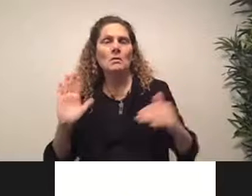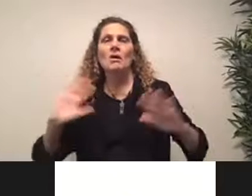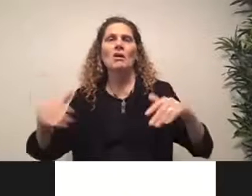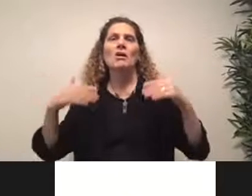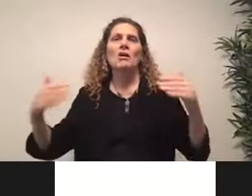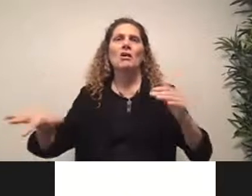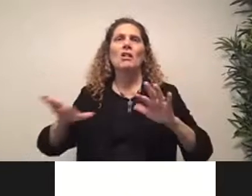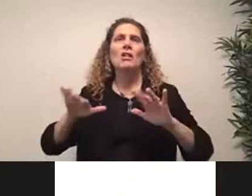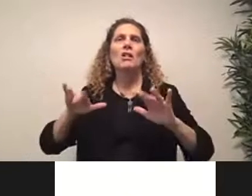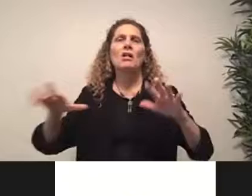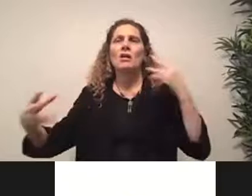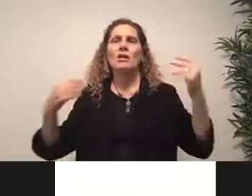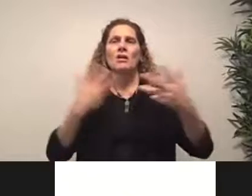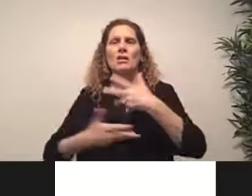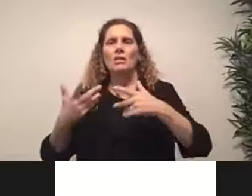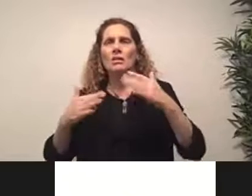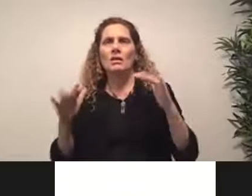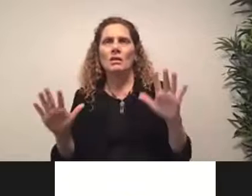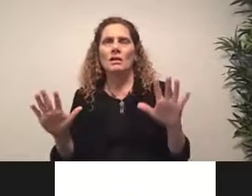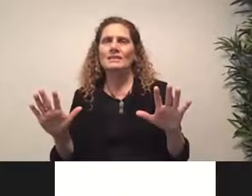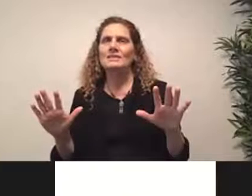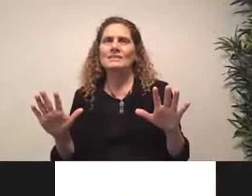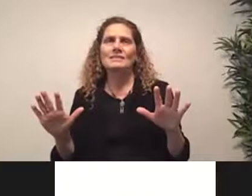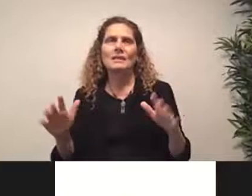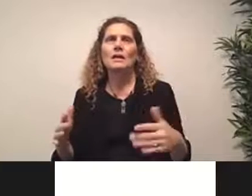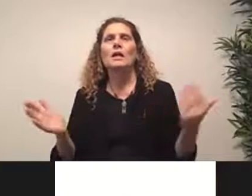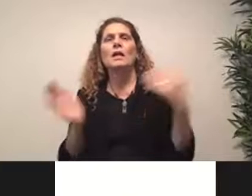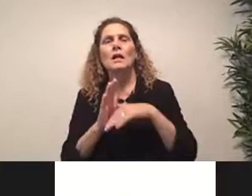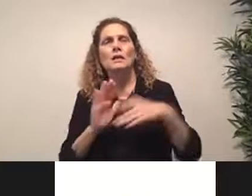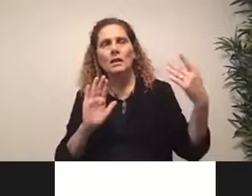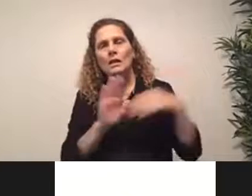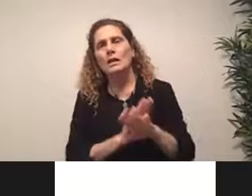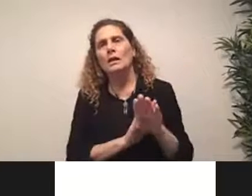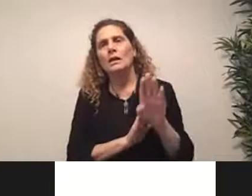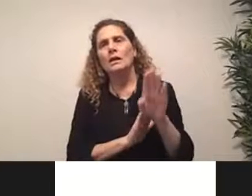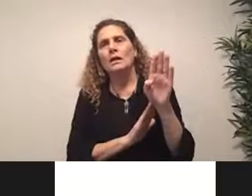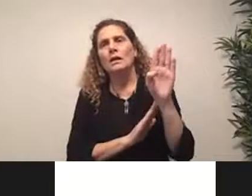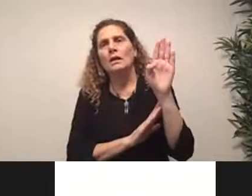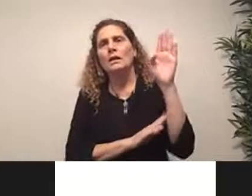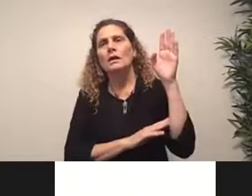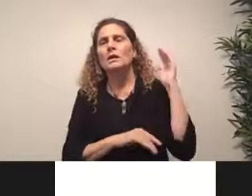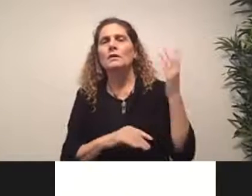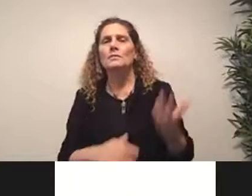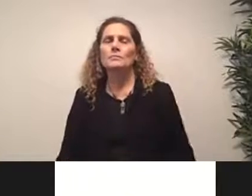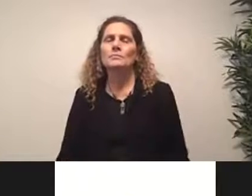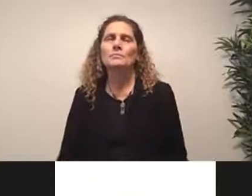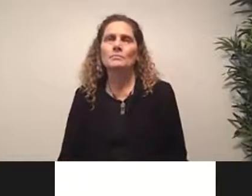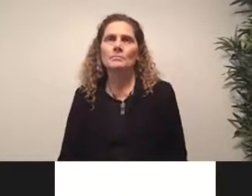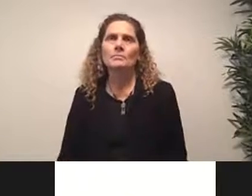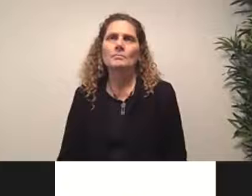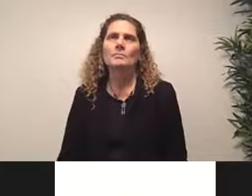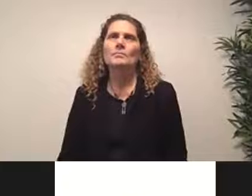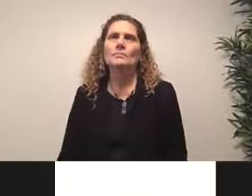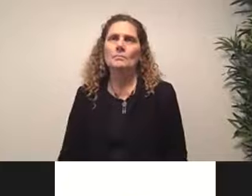down their guard, and a resultant increase in disease burden. And so this is what we must work so hard to avoid this